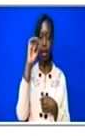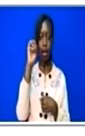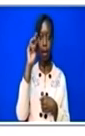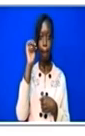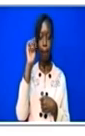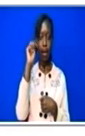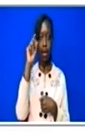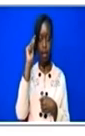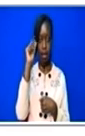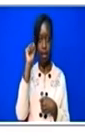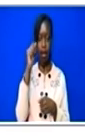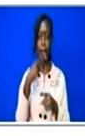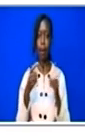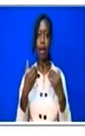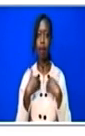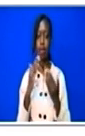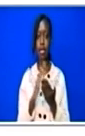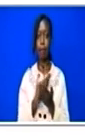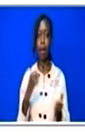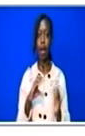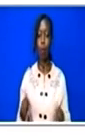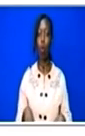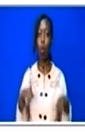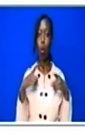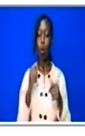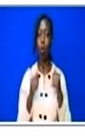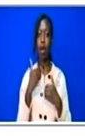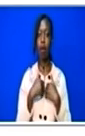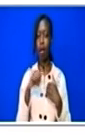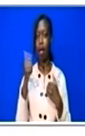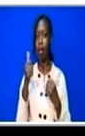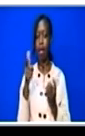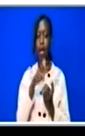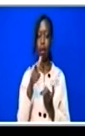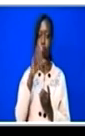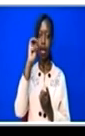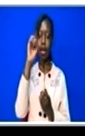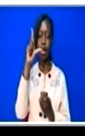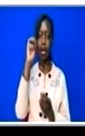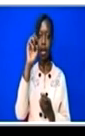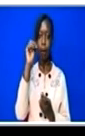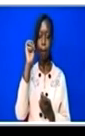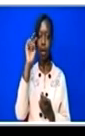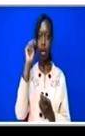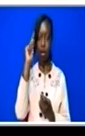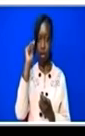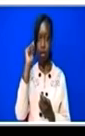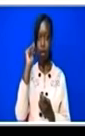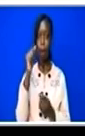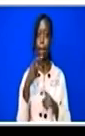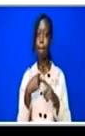chemicals of life that have other additional elements. So the three elements are, we